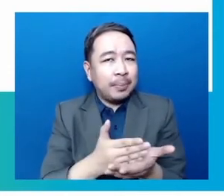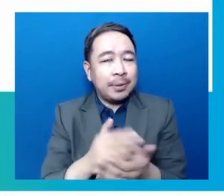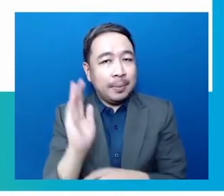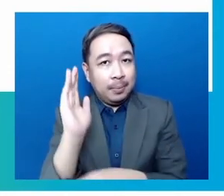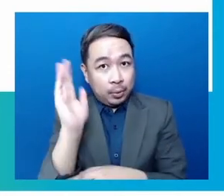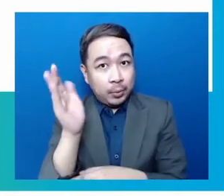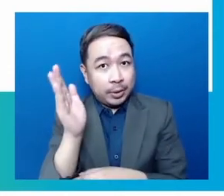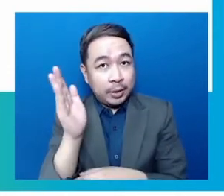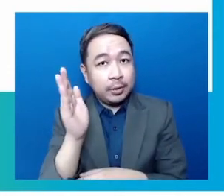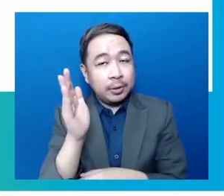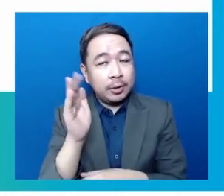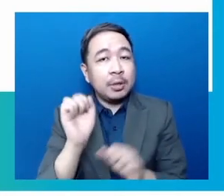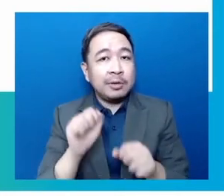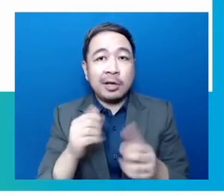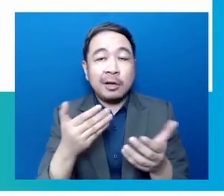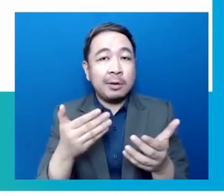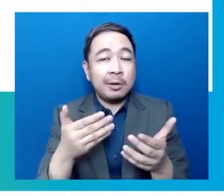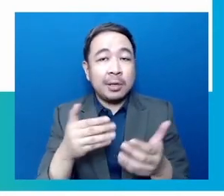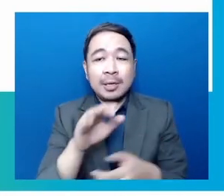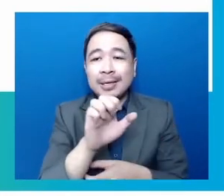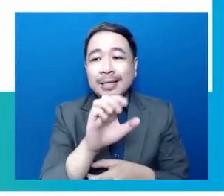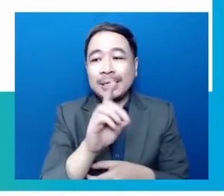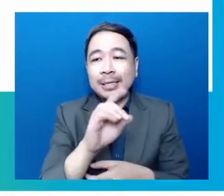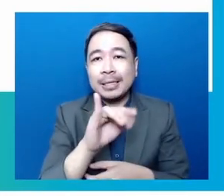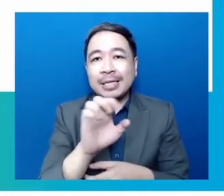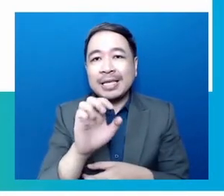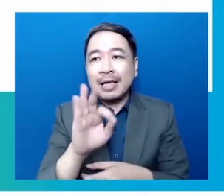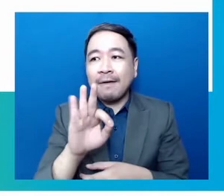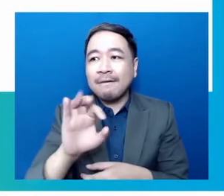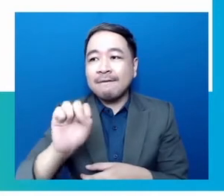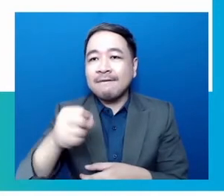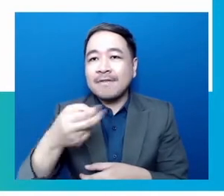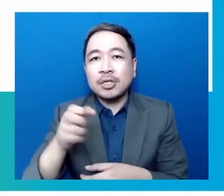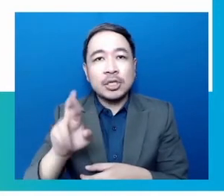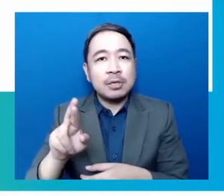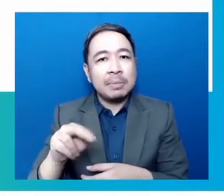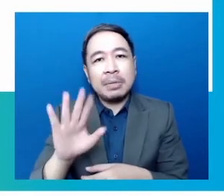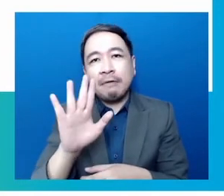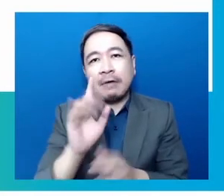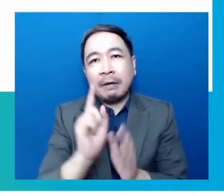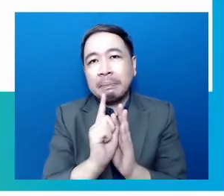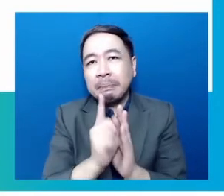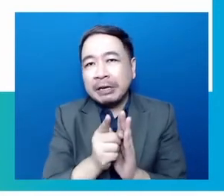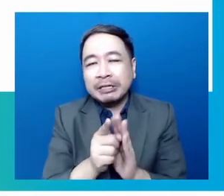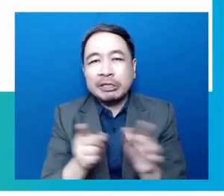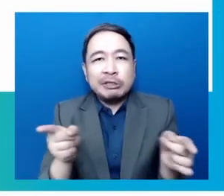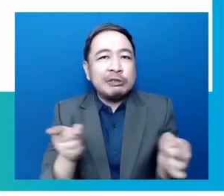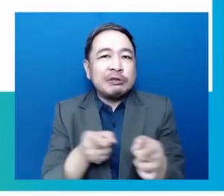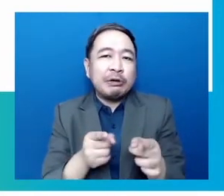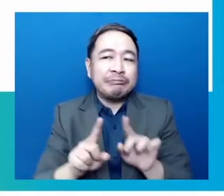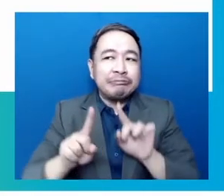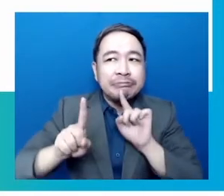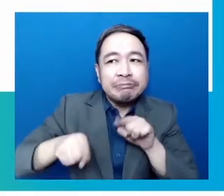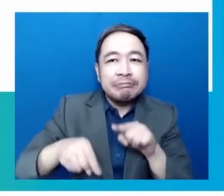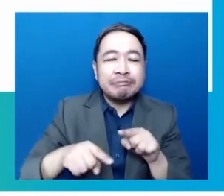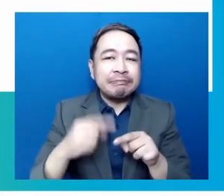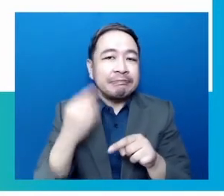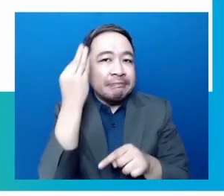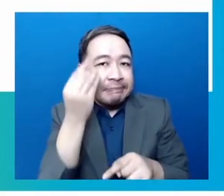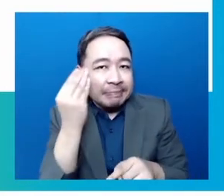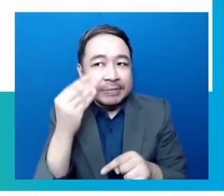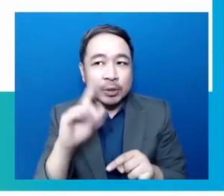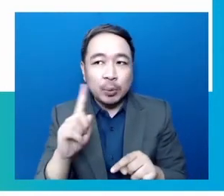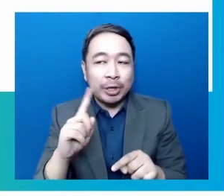provide ED Fisher with 5 minutes to give an initial reaction to what has been presented so far by CSO